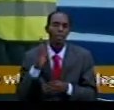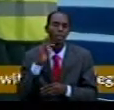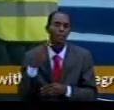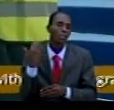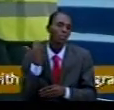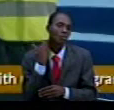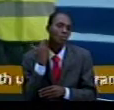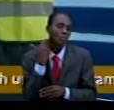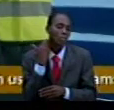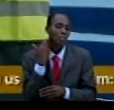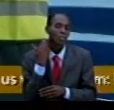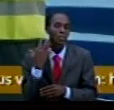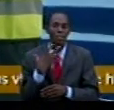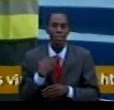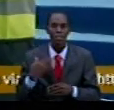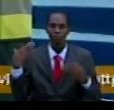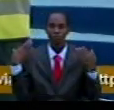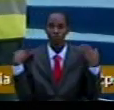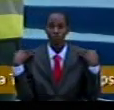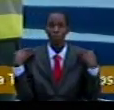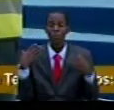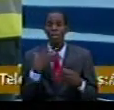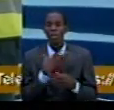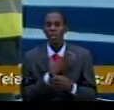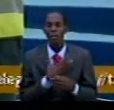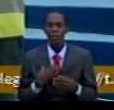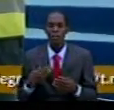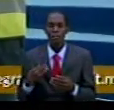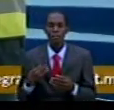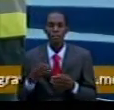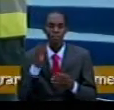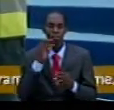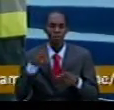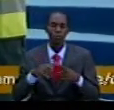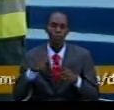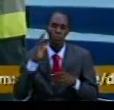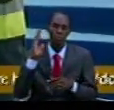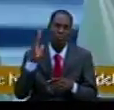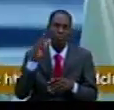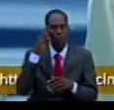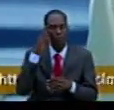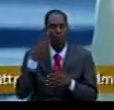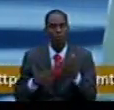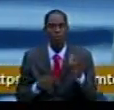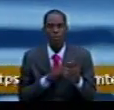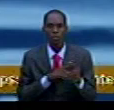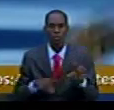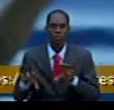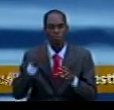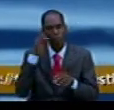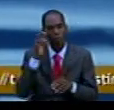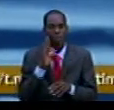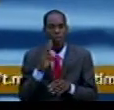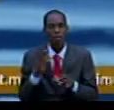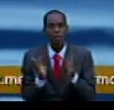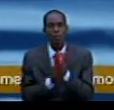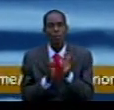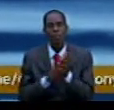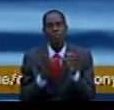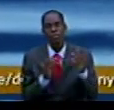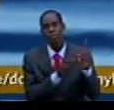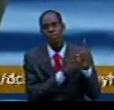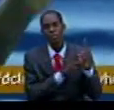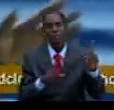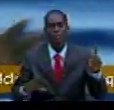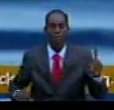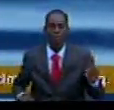was incapacitating, but she wanted to testify to what God has done for her. Praise the